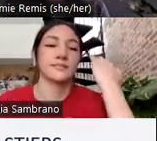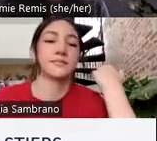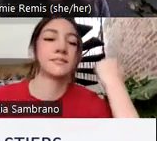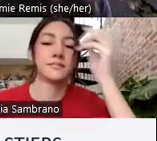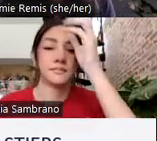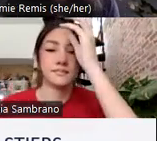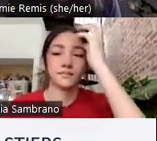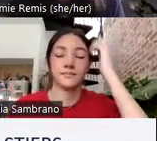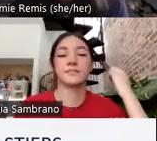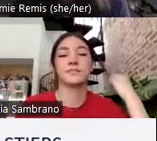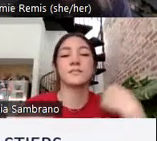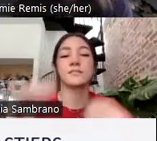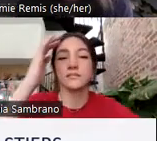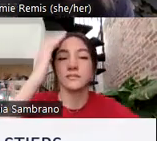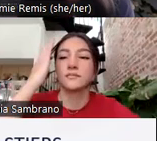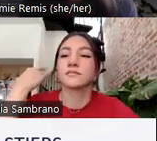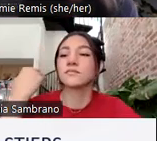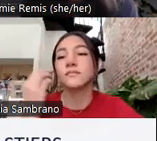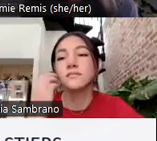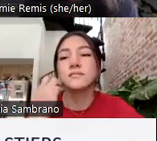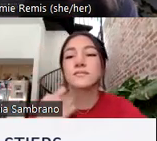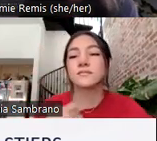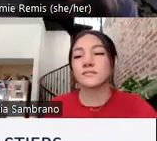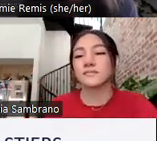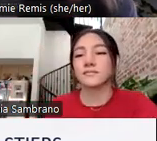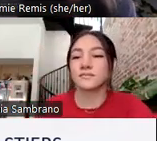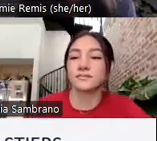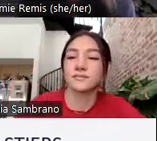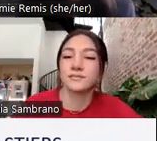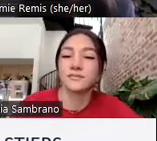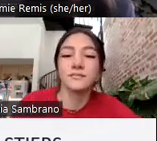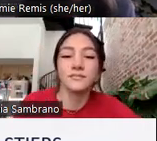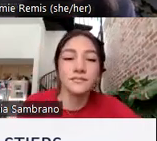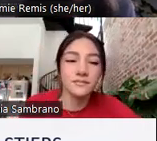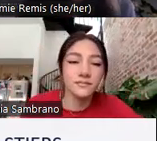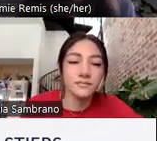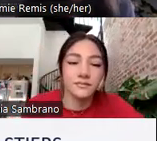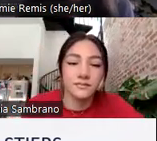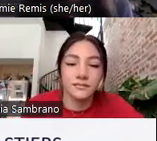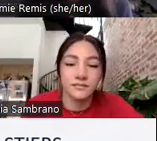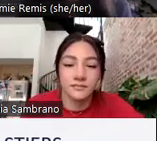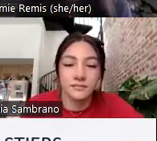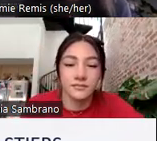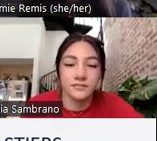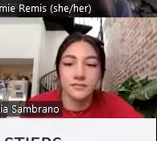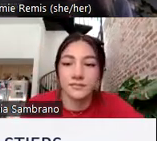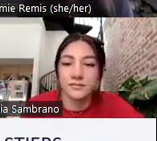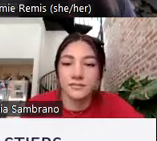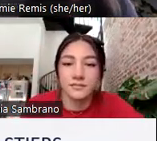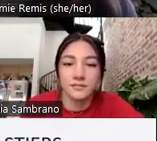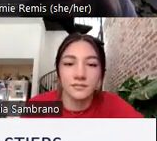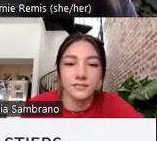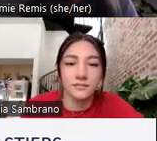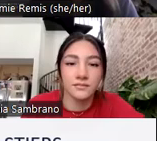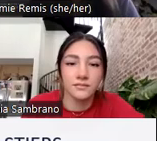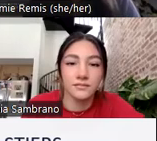I'm happy to be here today. Miranda, I'll popcorn it over to you. Thank you and welcome everyone. My name is